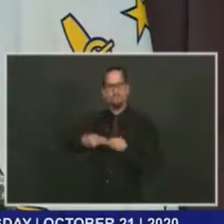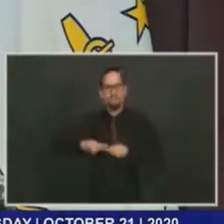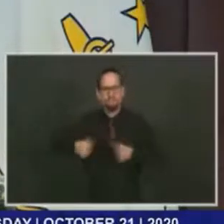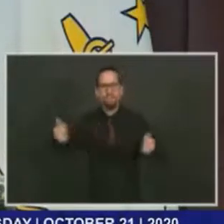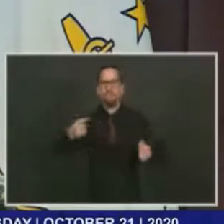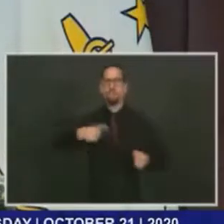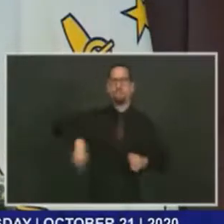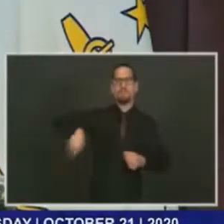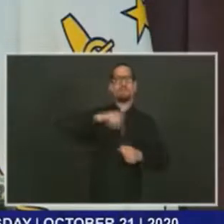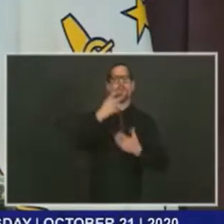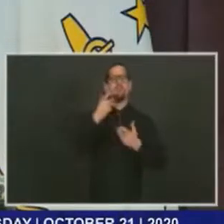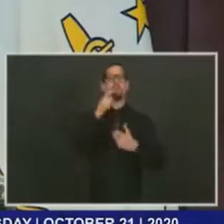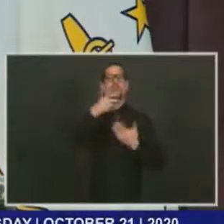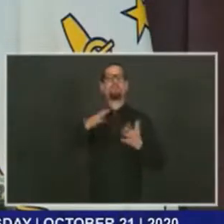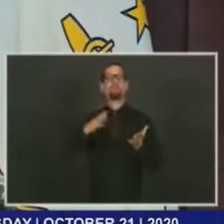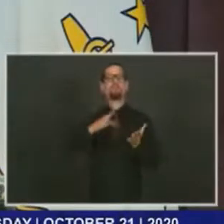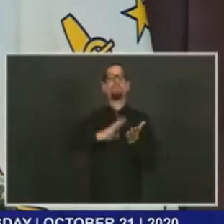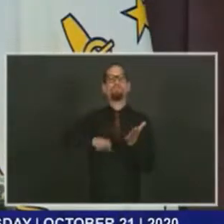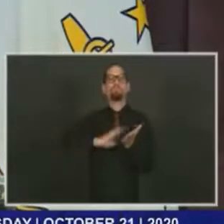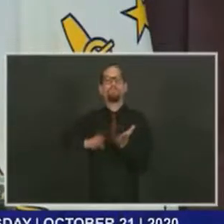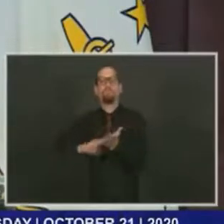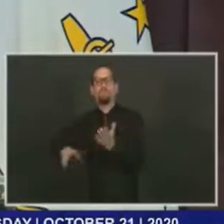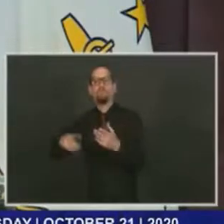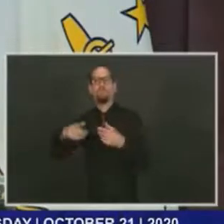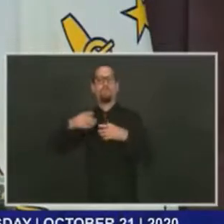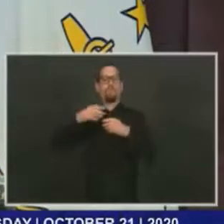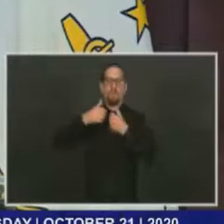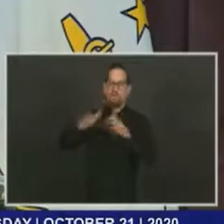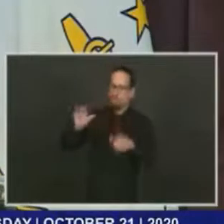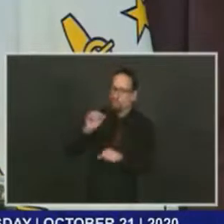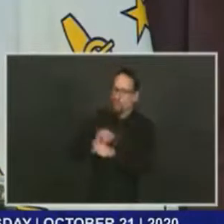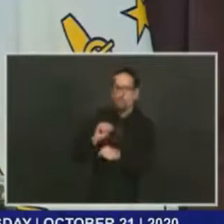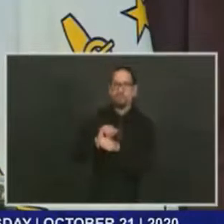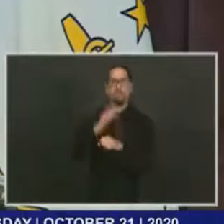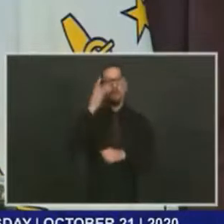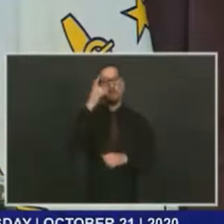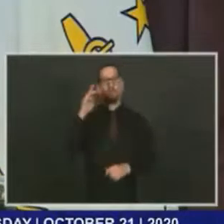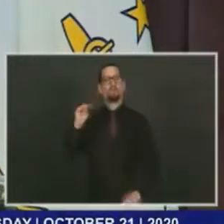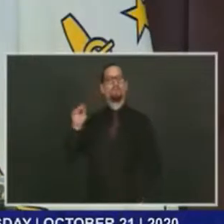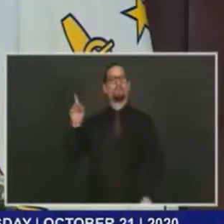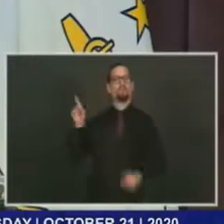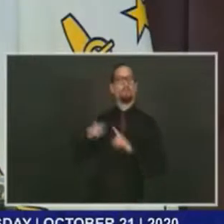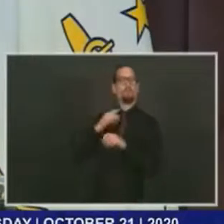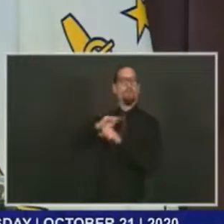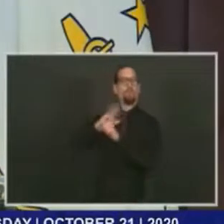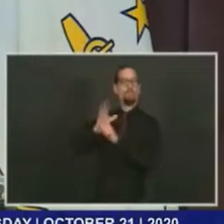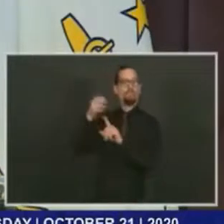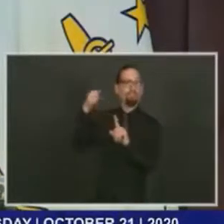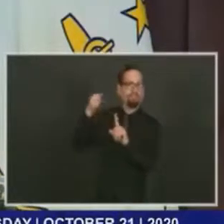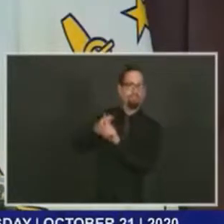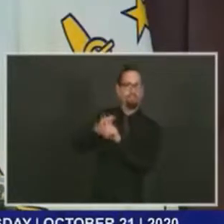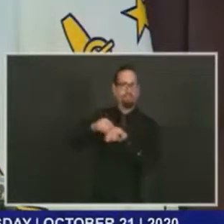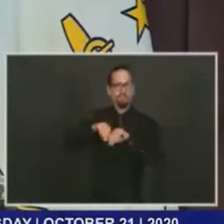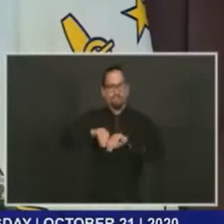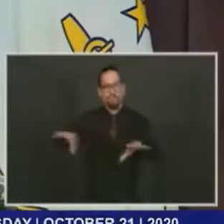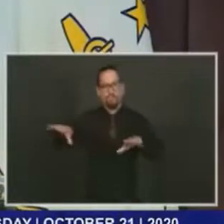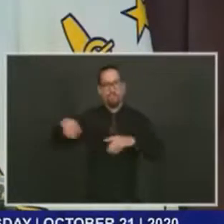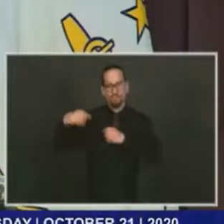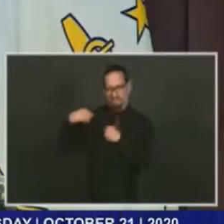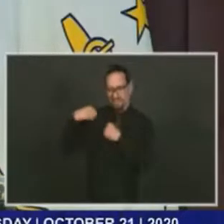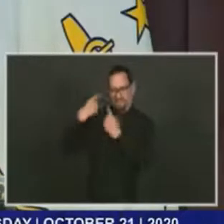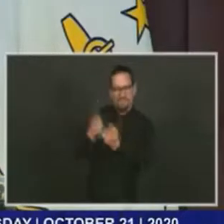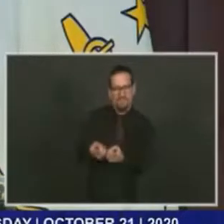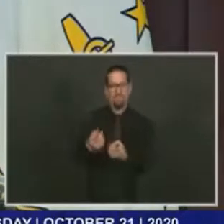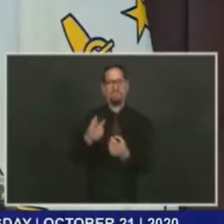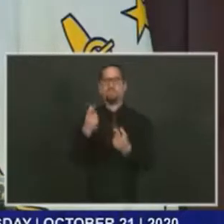since March to get a new job and to get free job training and to get a new job. So today I'm